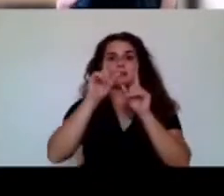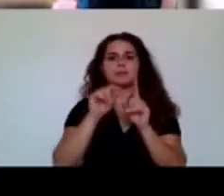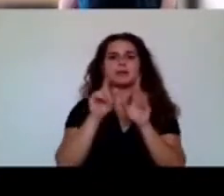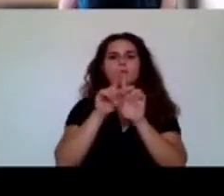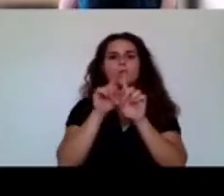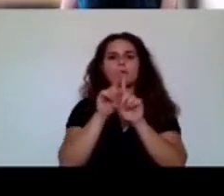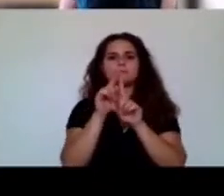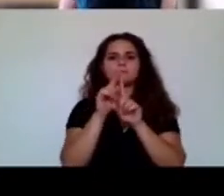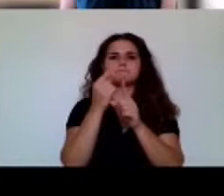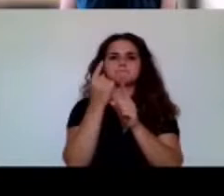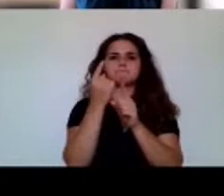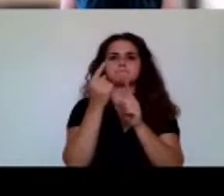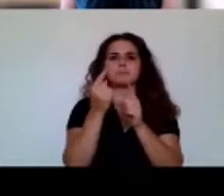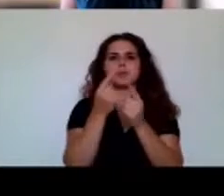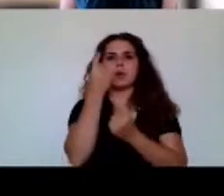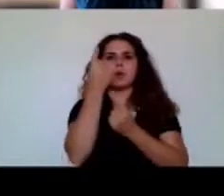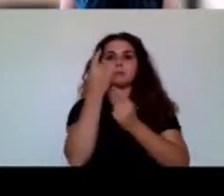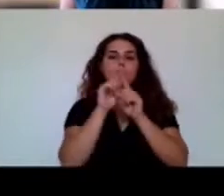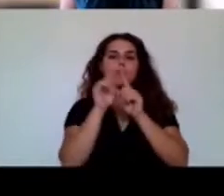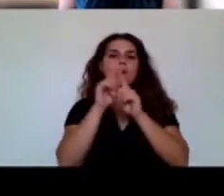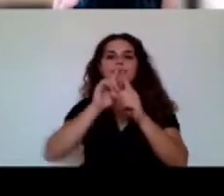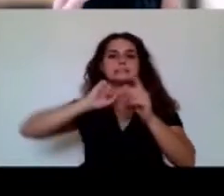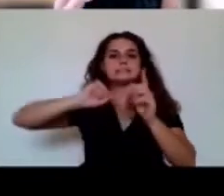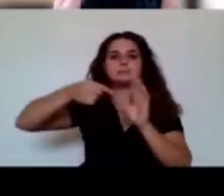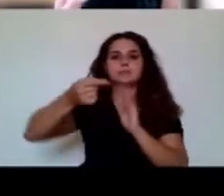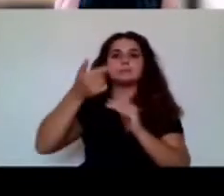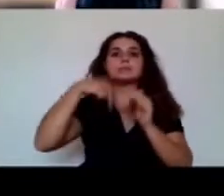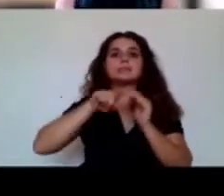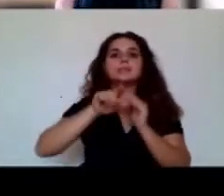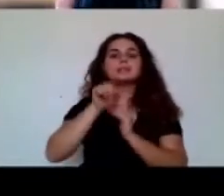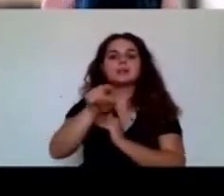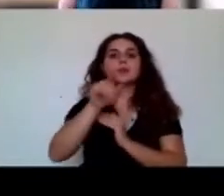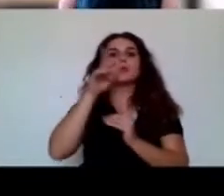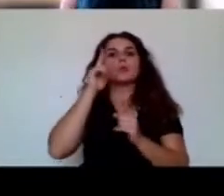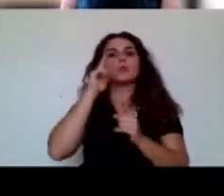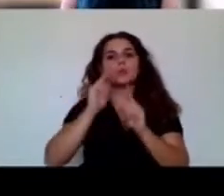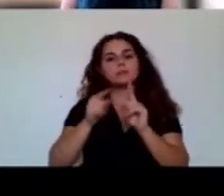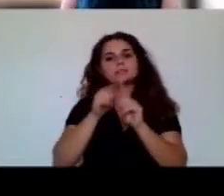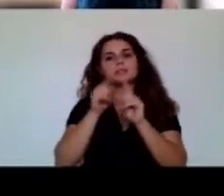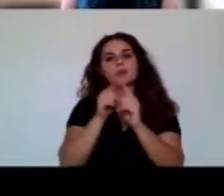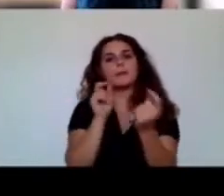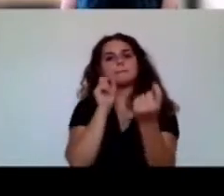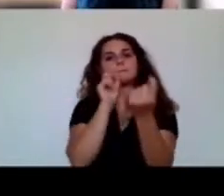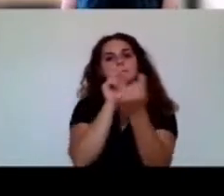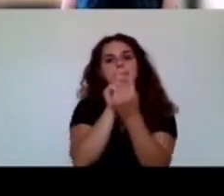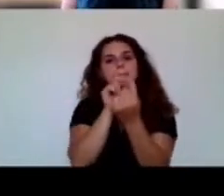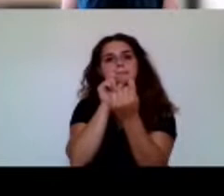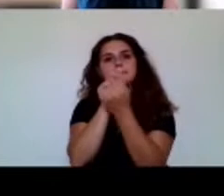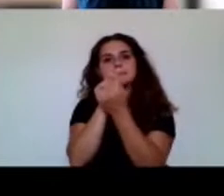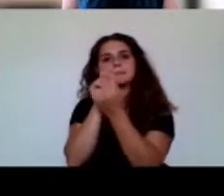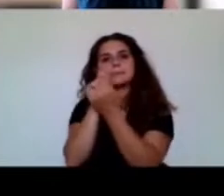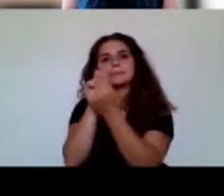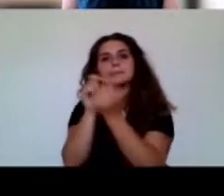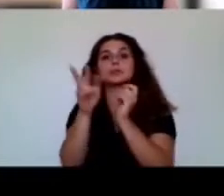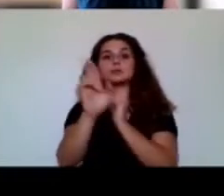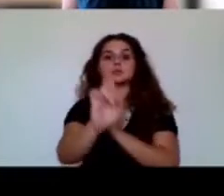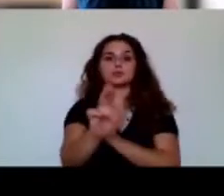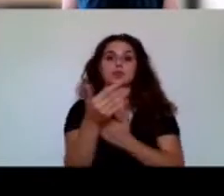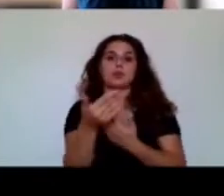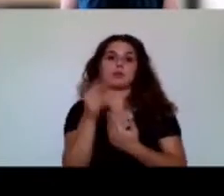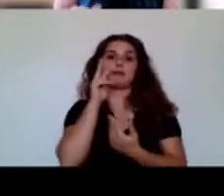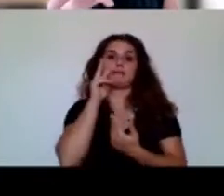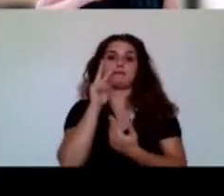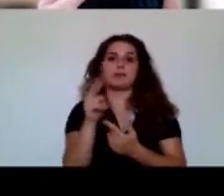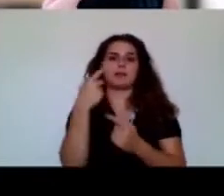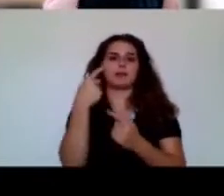just a little bit on every throw, not all at once, he starts to hit closer and closer to the target. And now you can see if we collect